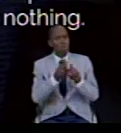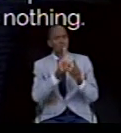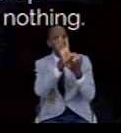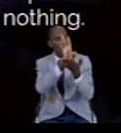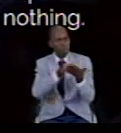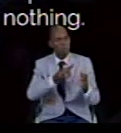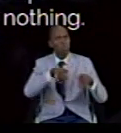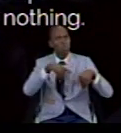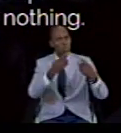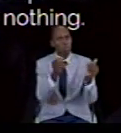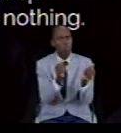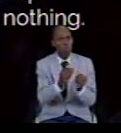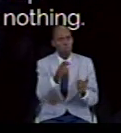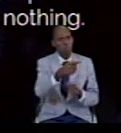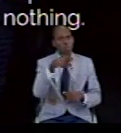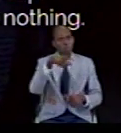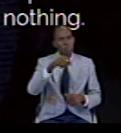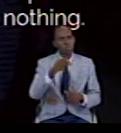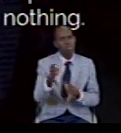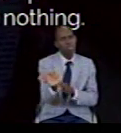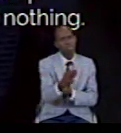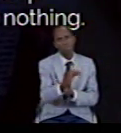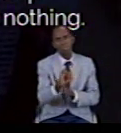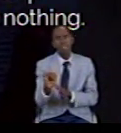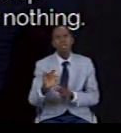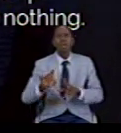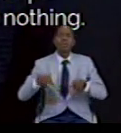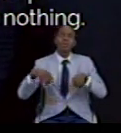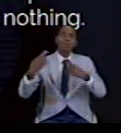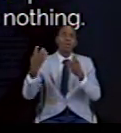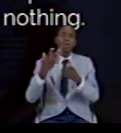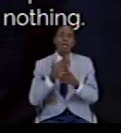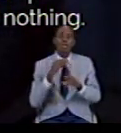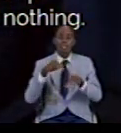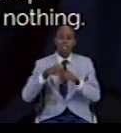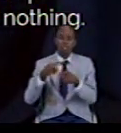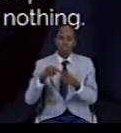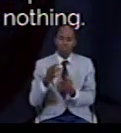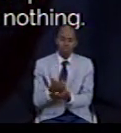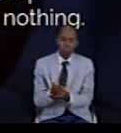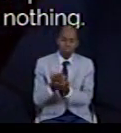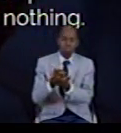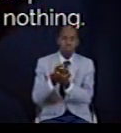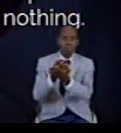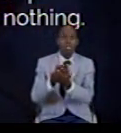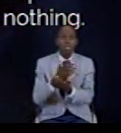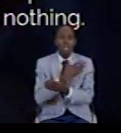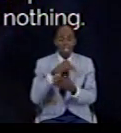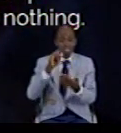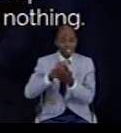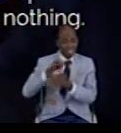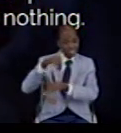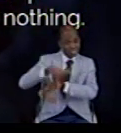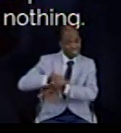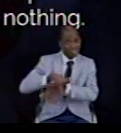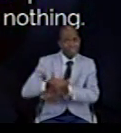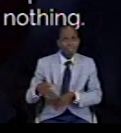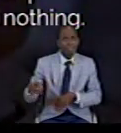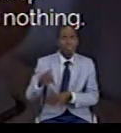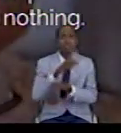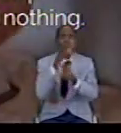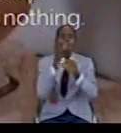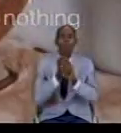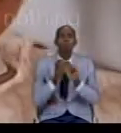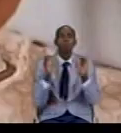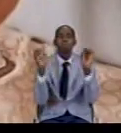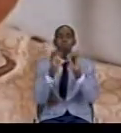thee. They went forth and entered into a ship immediately. And that night they caught nothing.